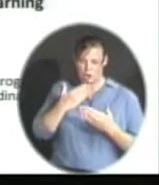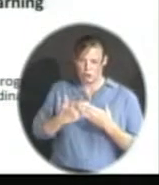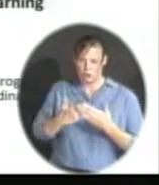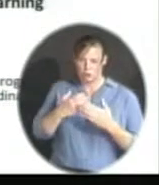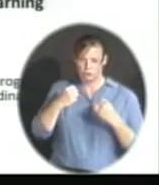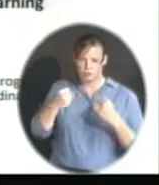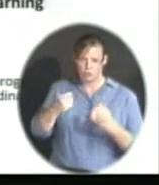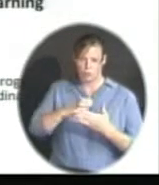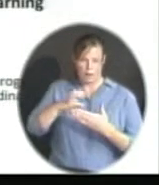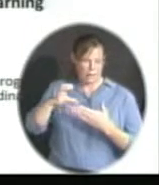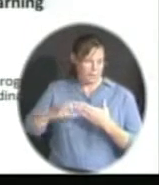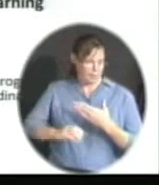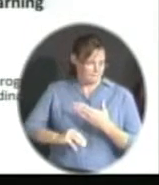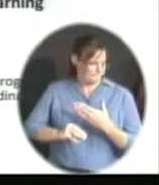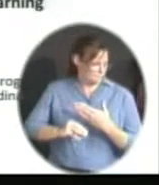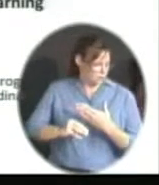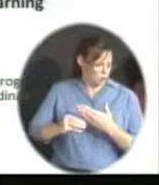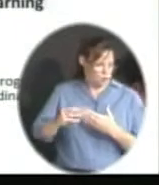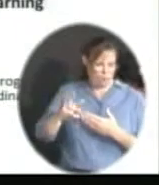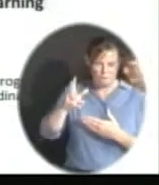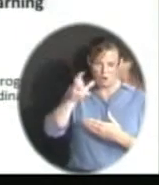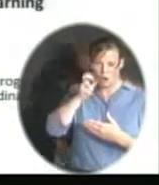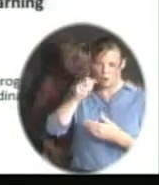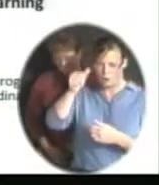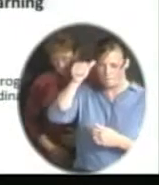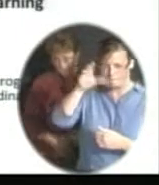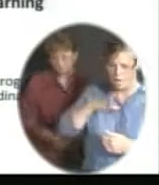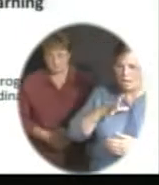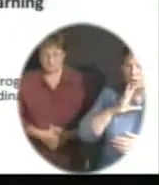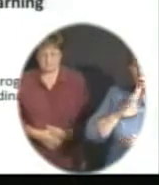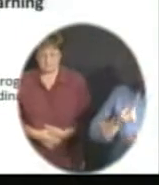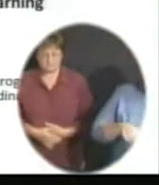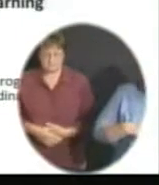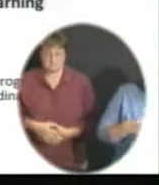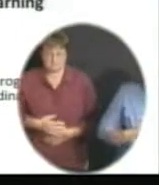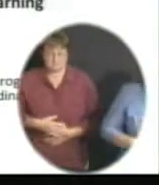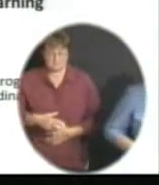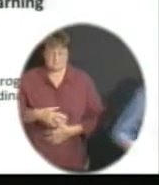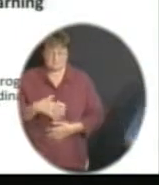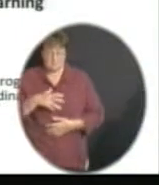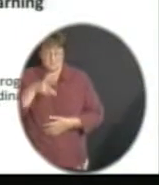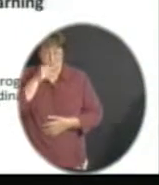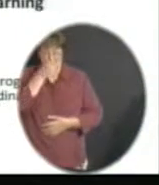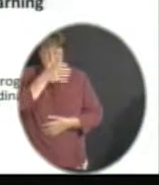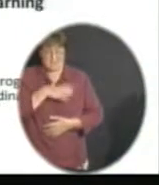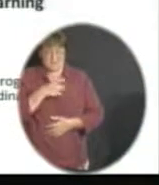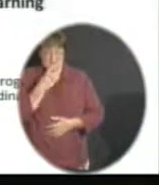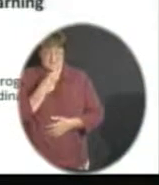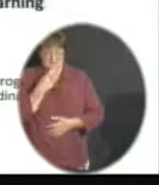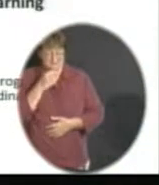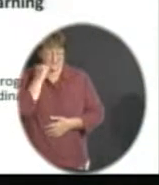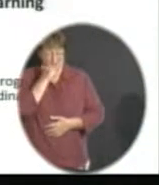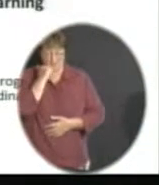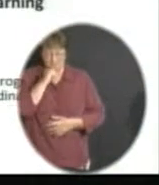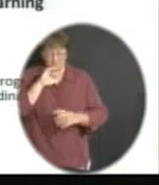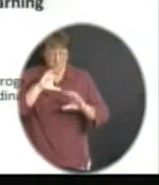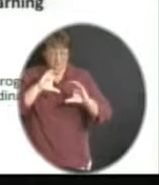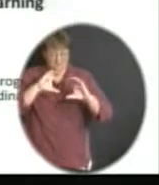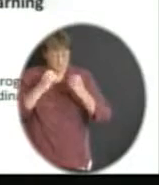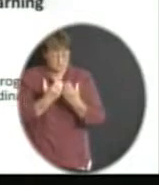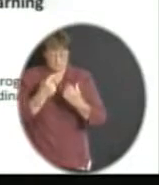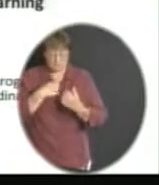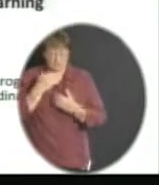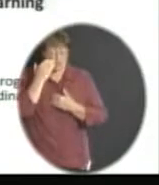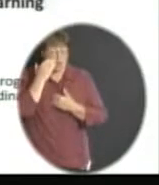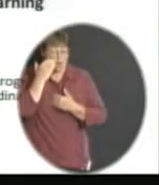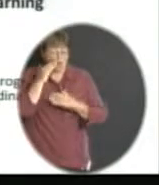strong curriculum. You heard Luann talk earlier about Common Core and the curriculum and changes. It's very clear right now what it